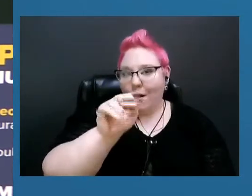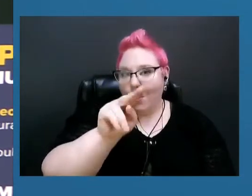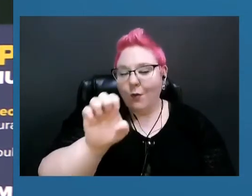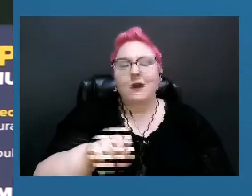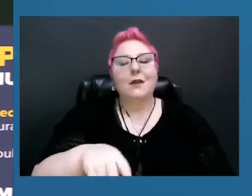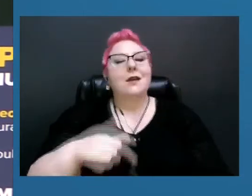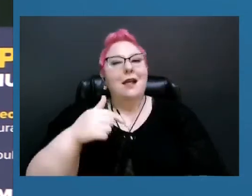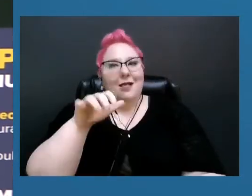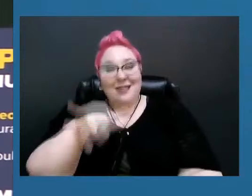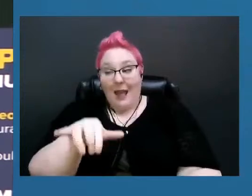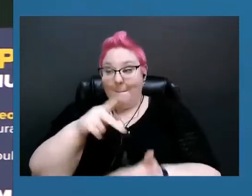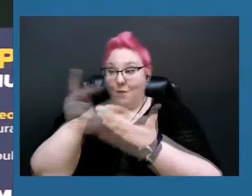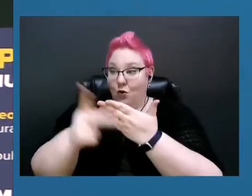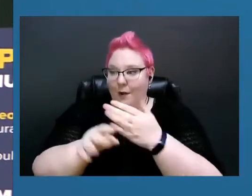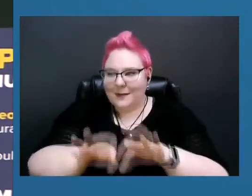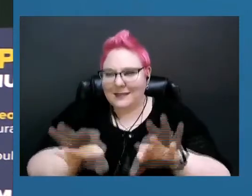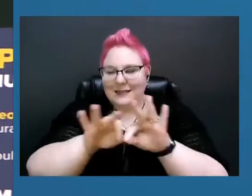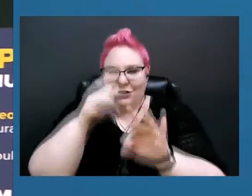what we do.